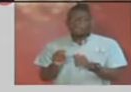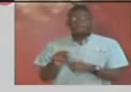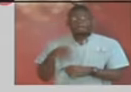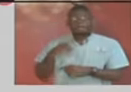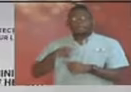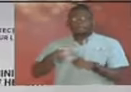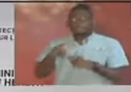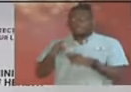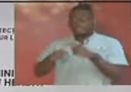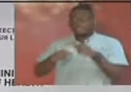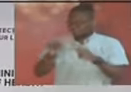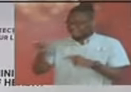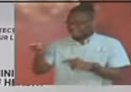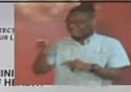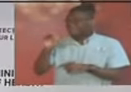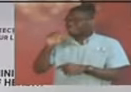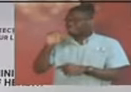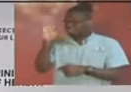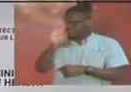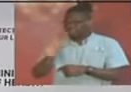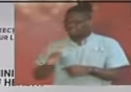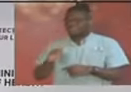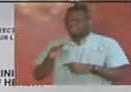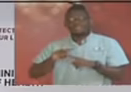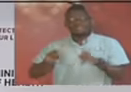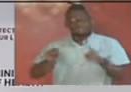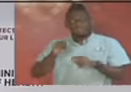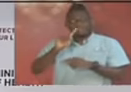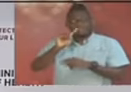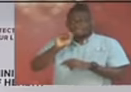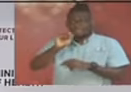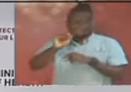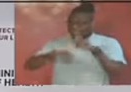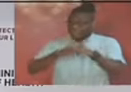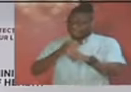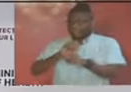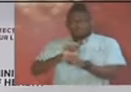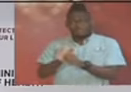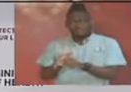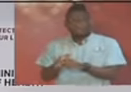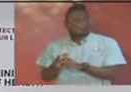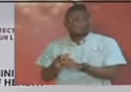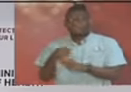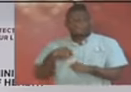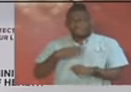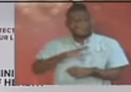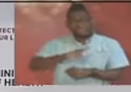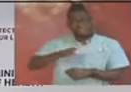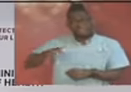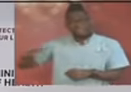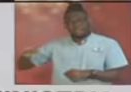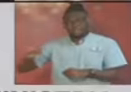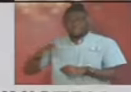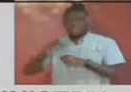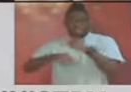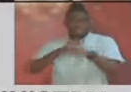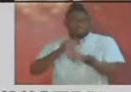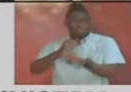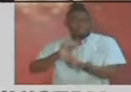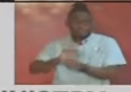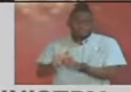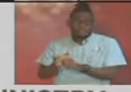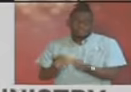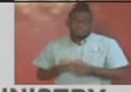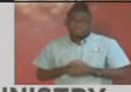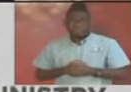Dr. Indar can go into the regional perspective. Yes, so thanks for that question. And as CMO said, the